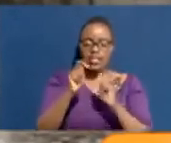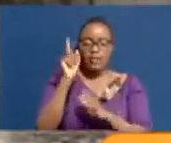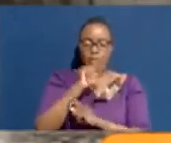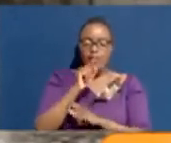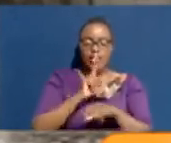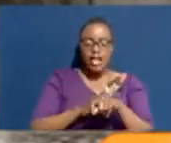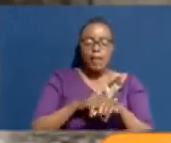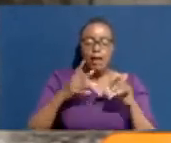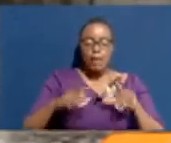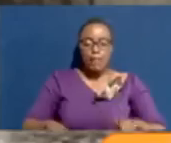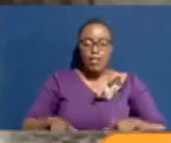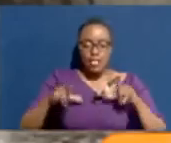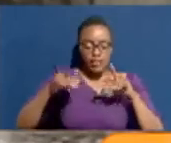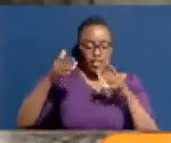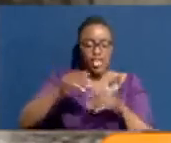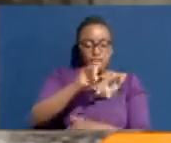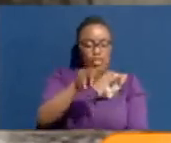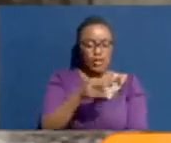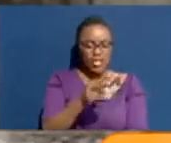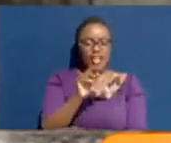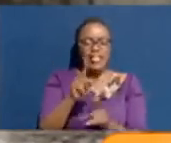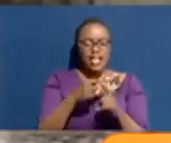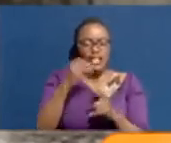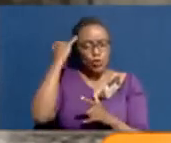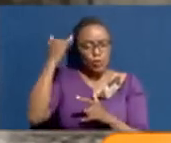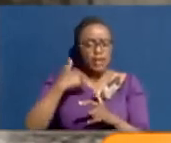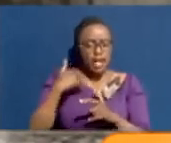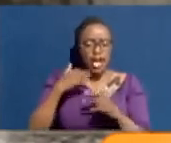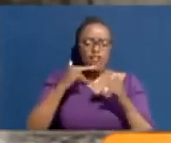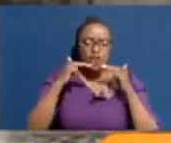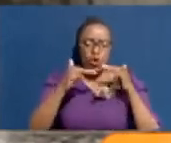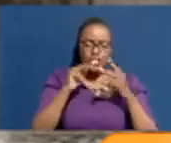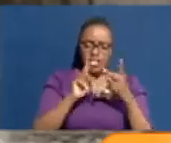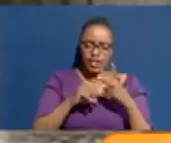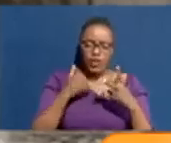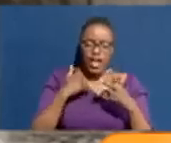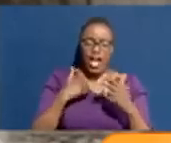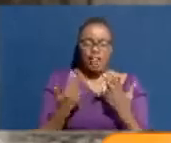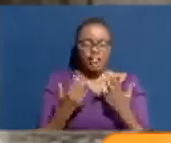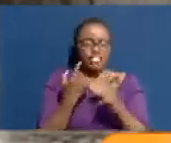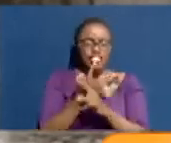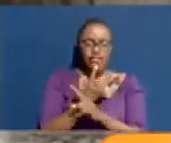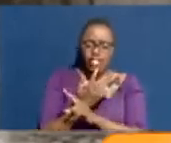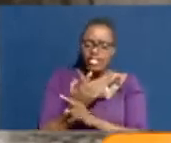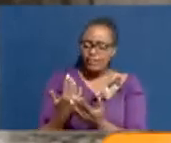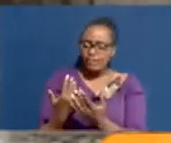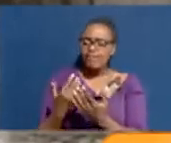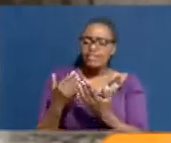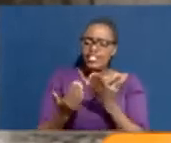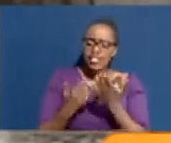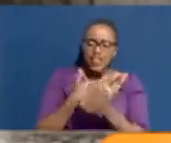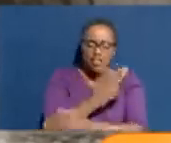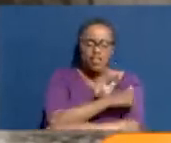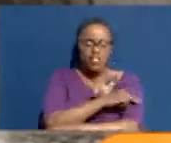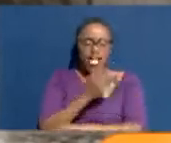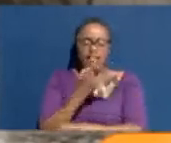residence hapa, residence wa nyumba 2,000, you can imagine kutakuwa na mahoteli, kutakuwa na restaurants, kutakuwa na clinic, kutakuwa na